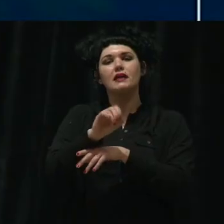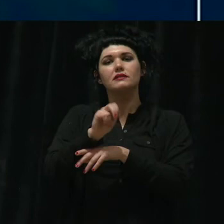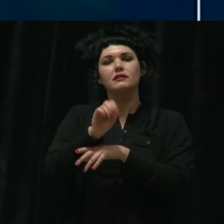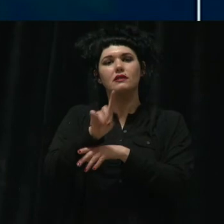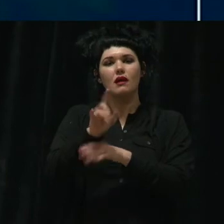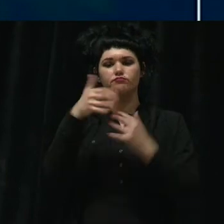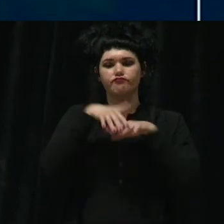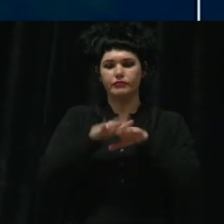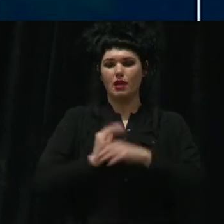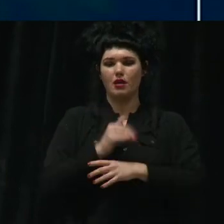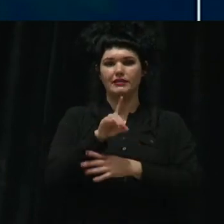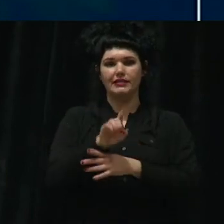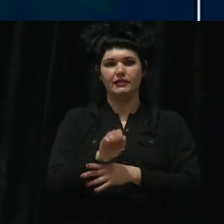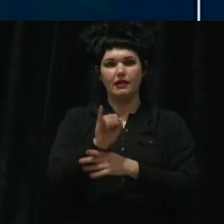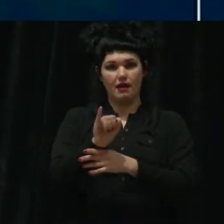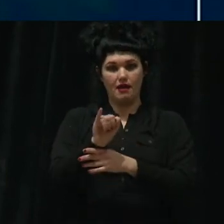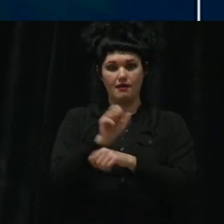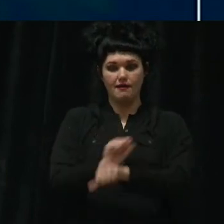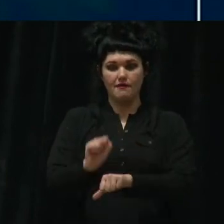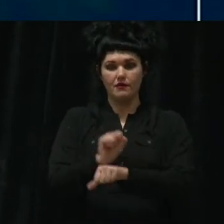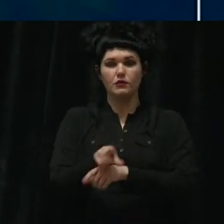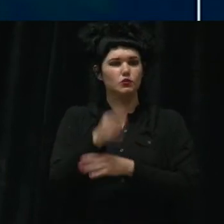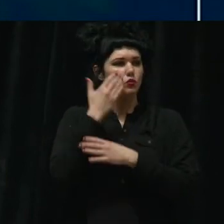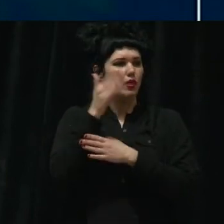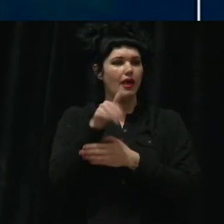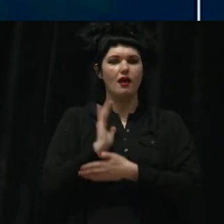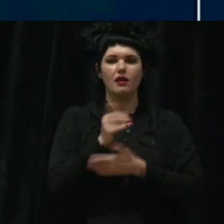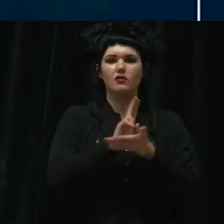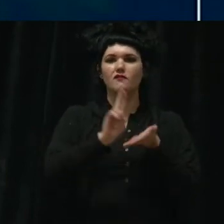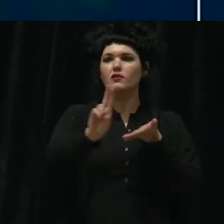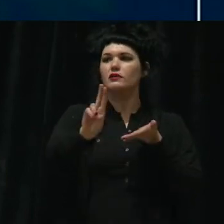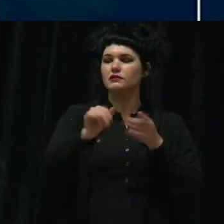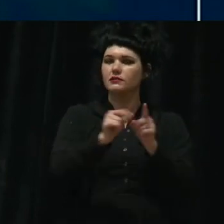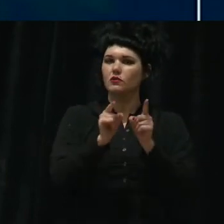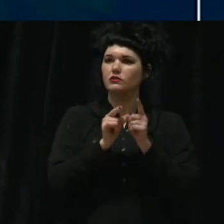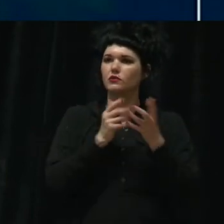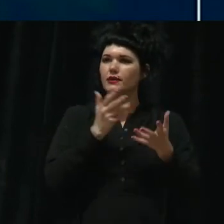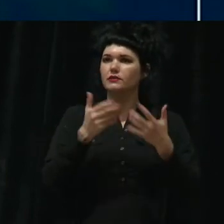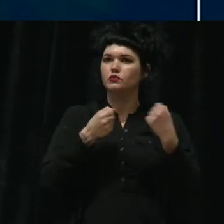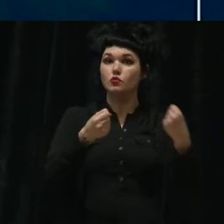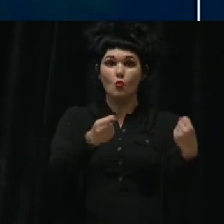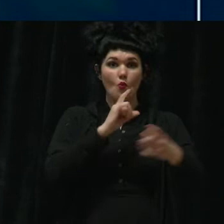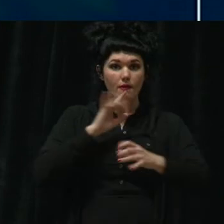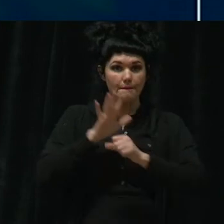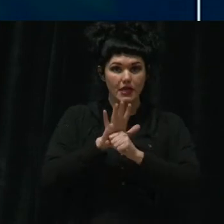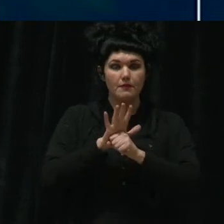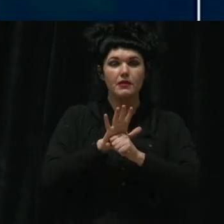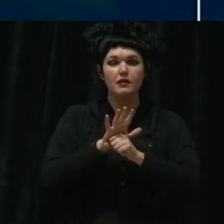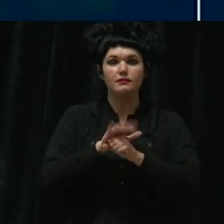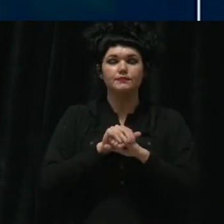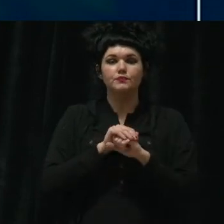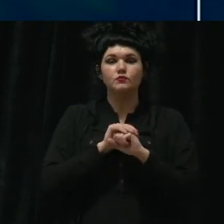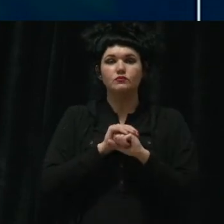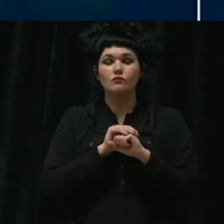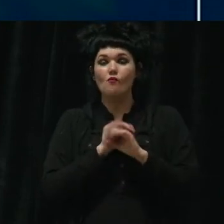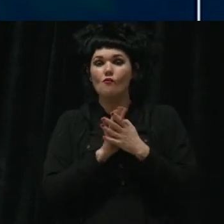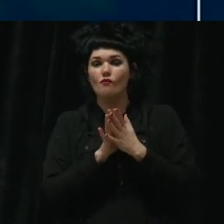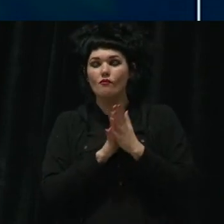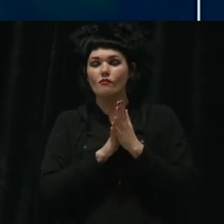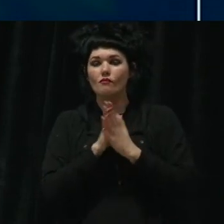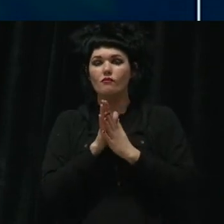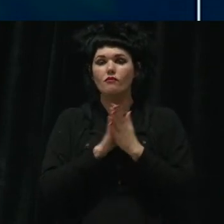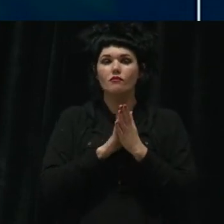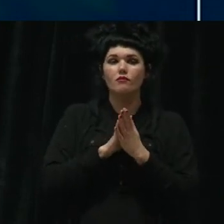of you know, the university has also made a strong commitment to create